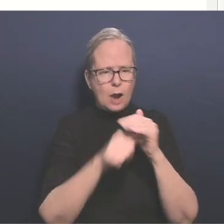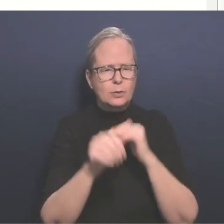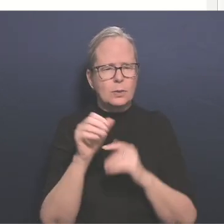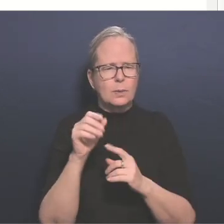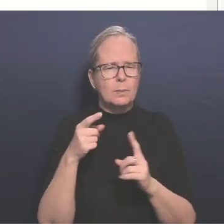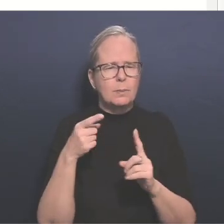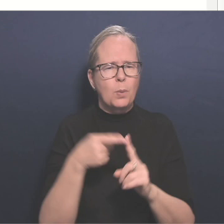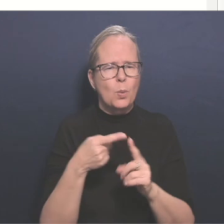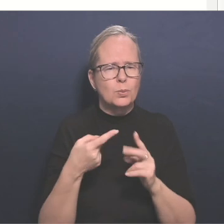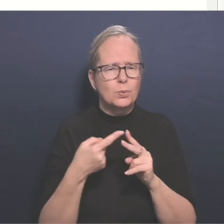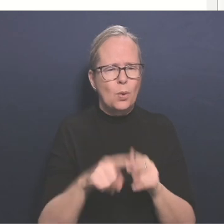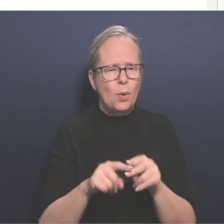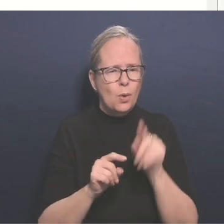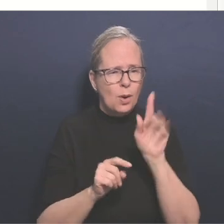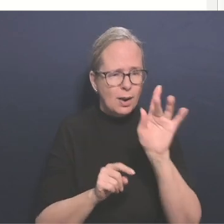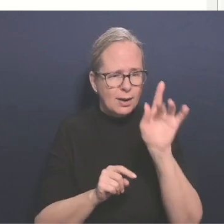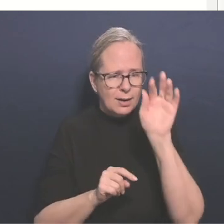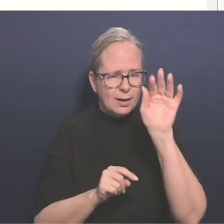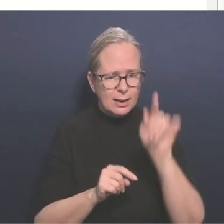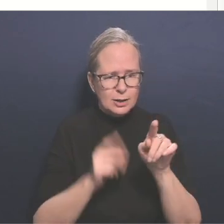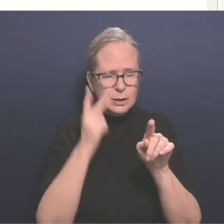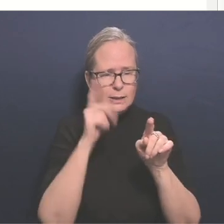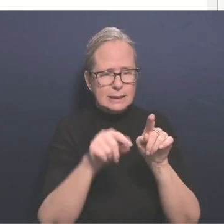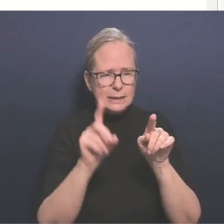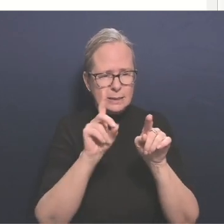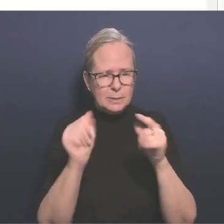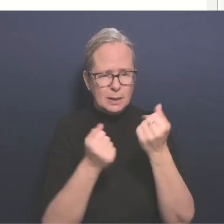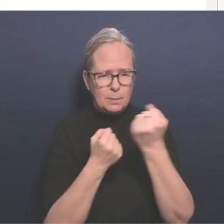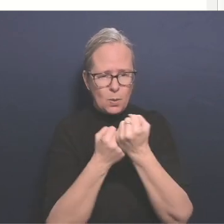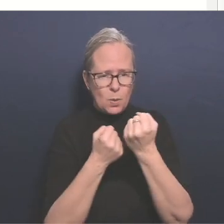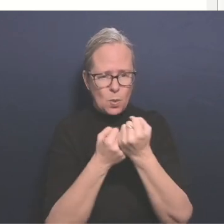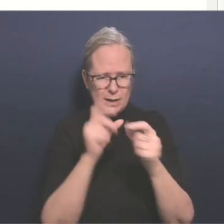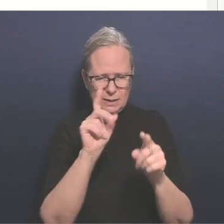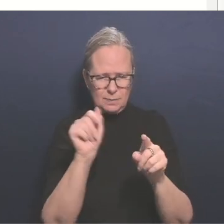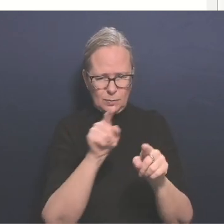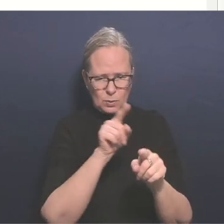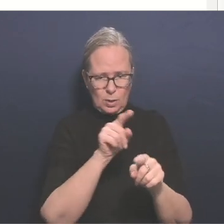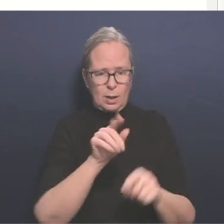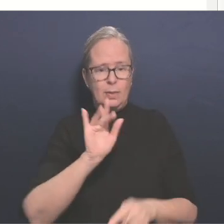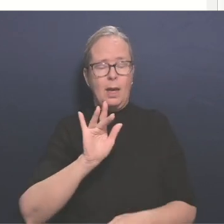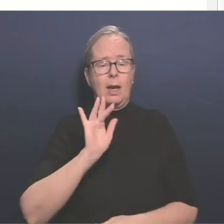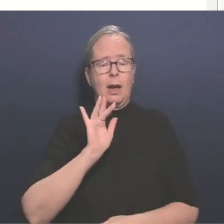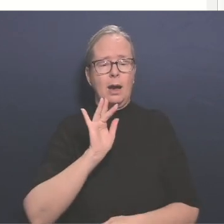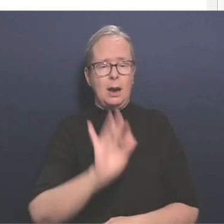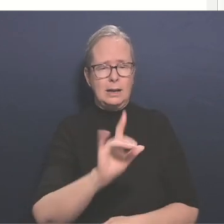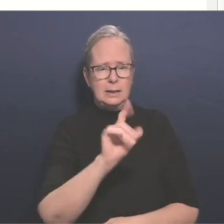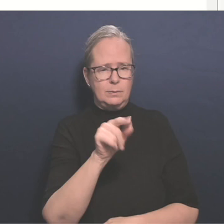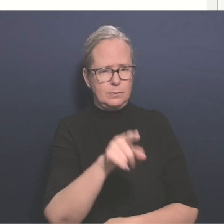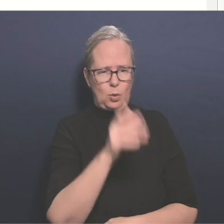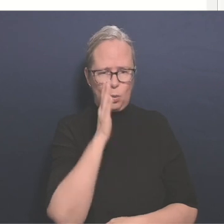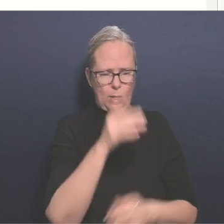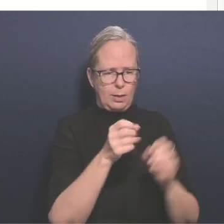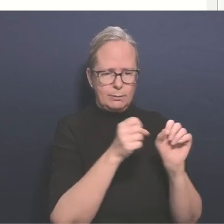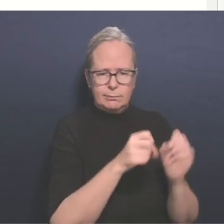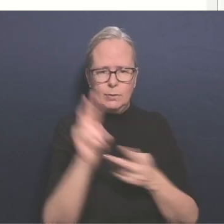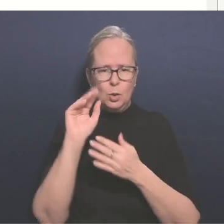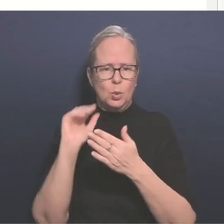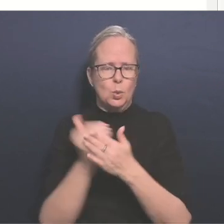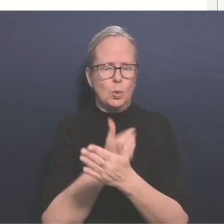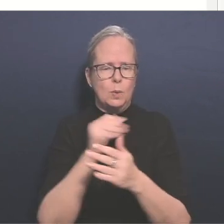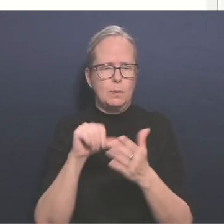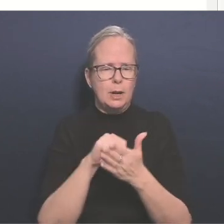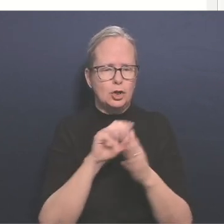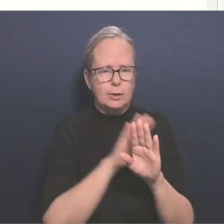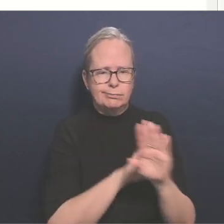of the challenges and finding what works, what doesn't work, what resources are helpful. And they're embedded into this